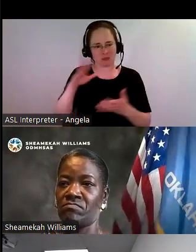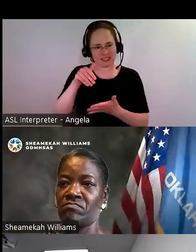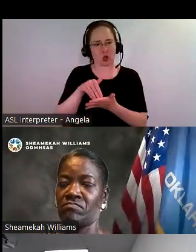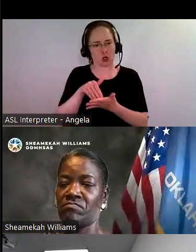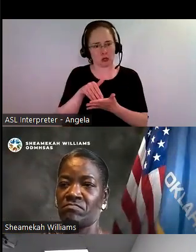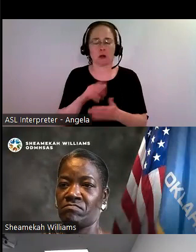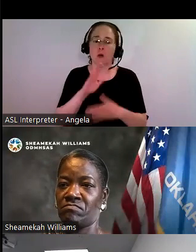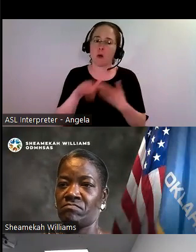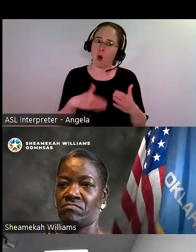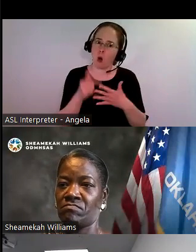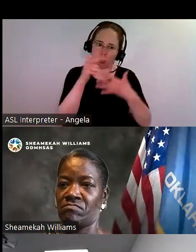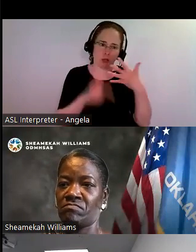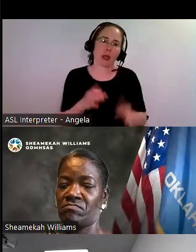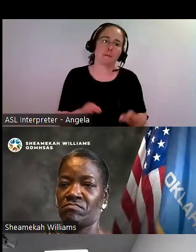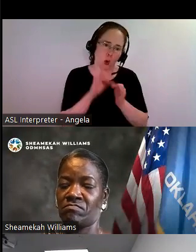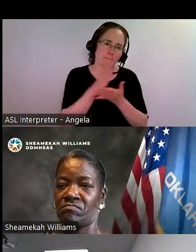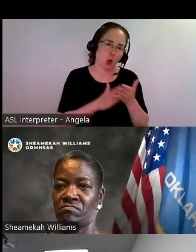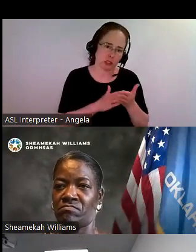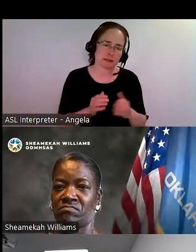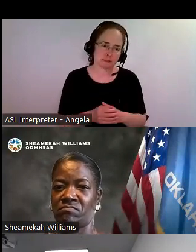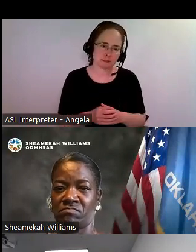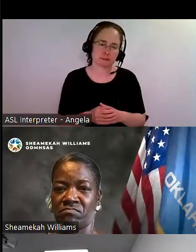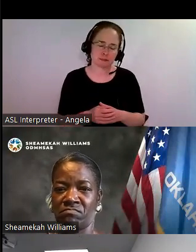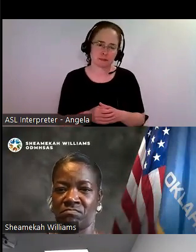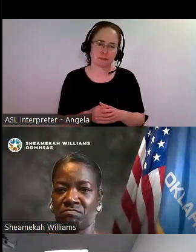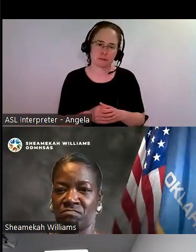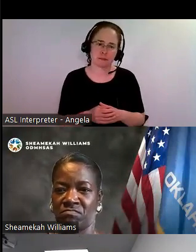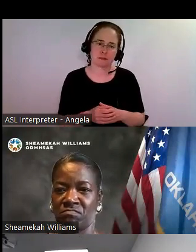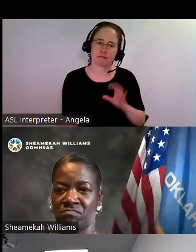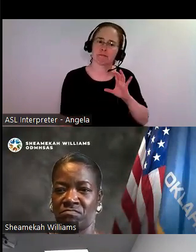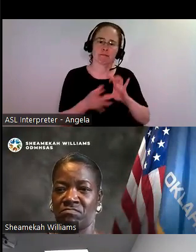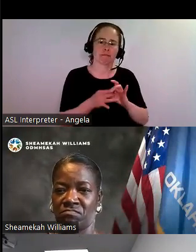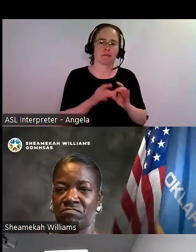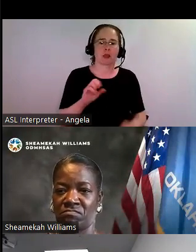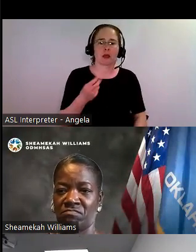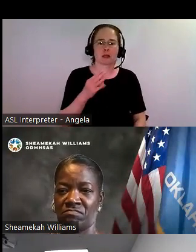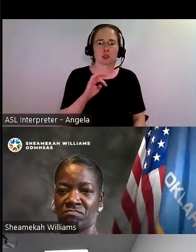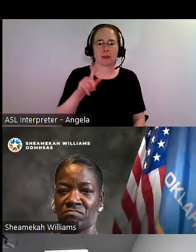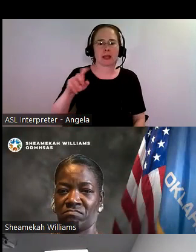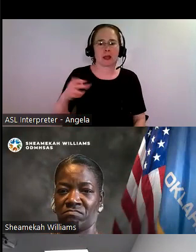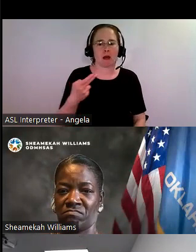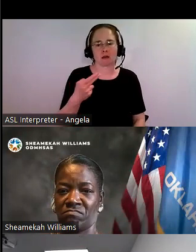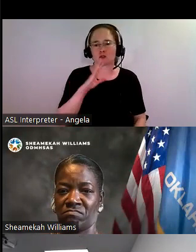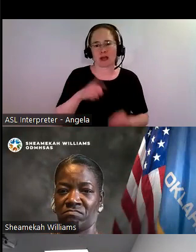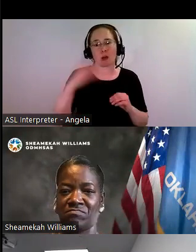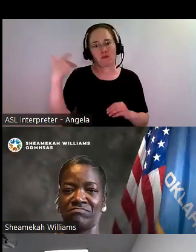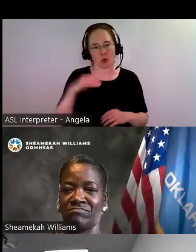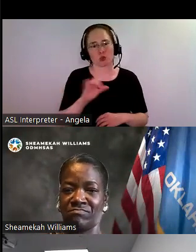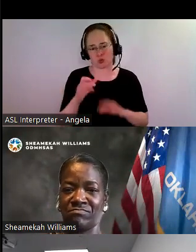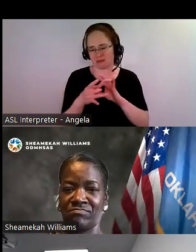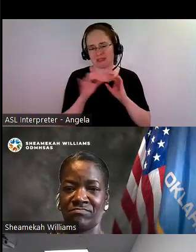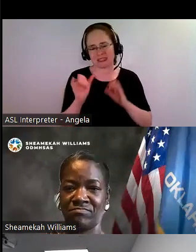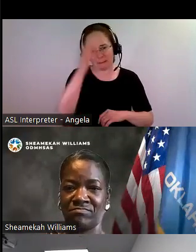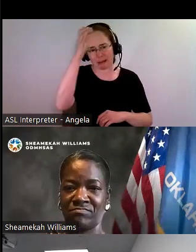very important parts of that. All these things tie back to what Sheamekah was talking about earlier also. Next slide, please.